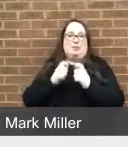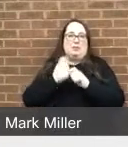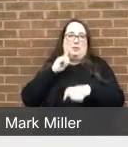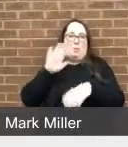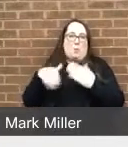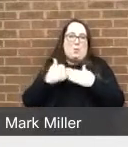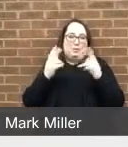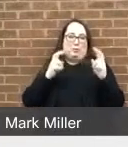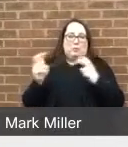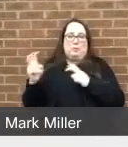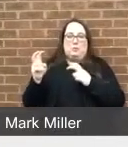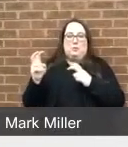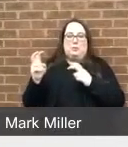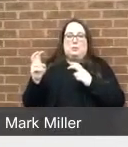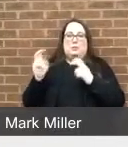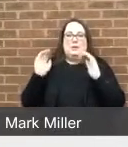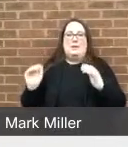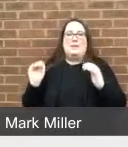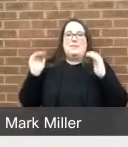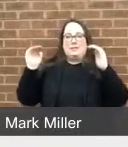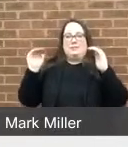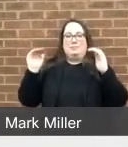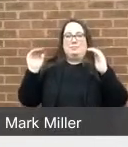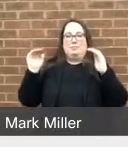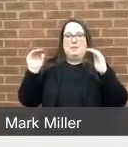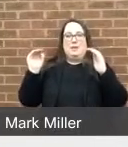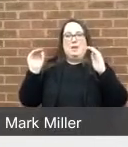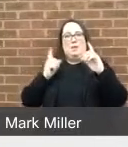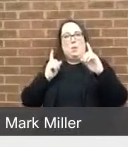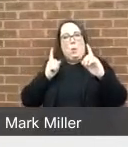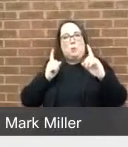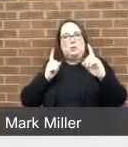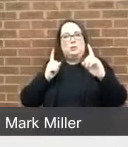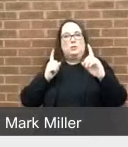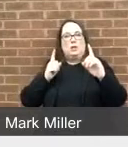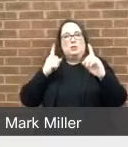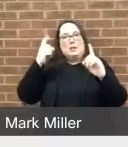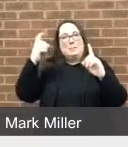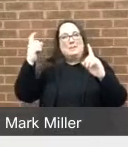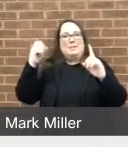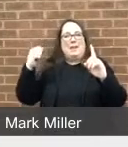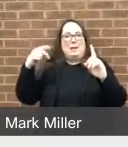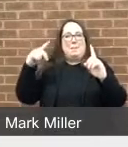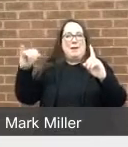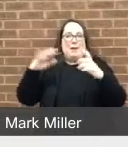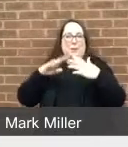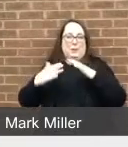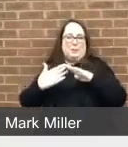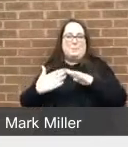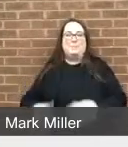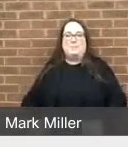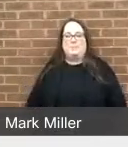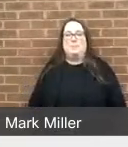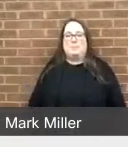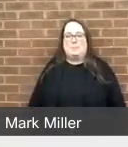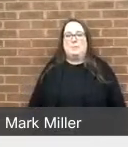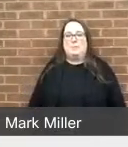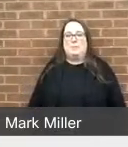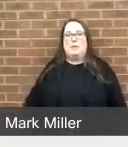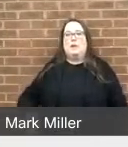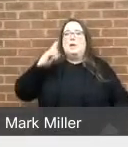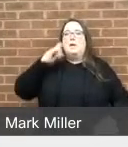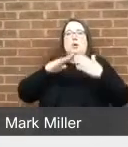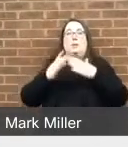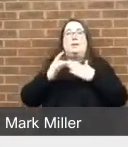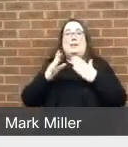issues that enhance and advance the goals and aspiration of AAPI community. With the community leaders like